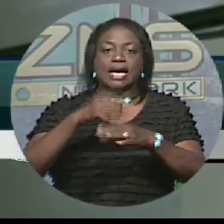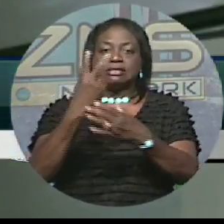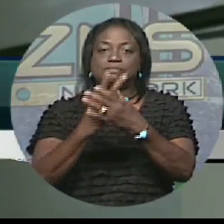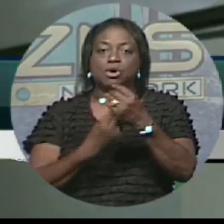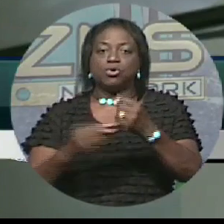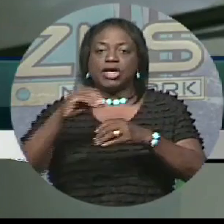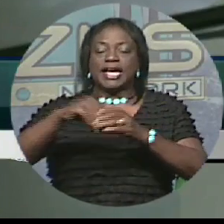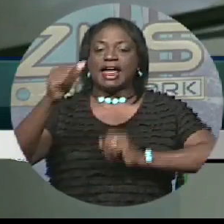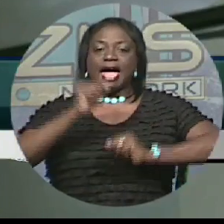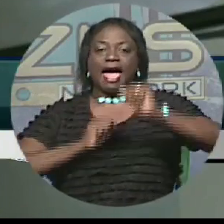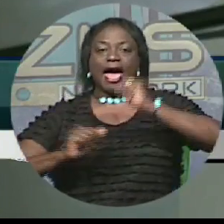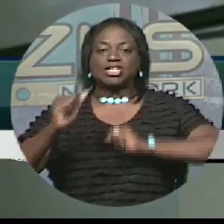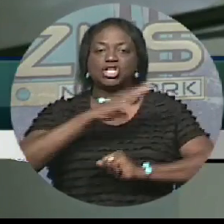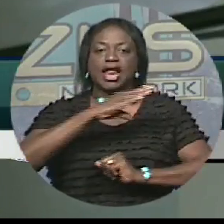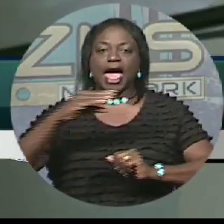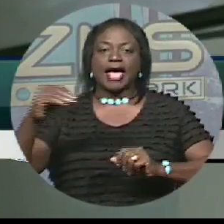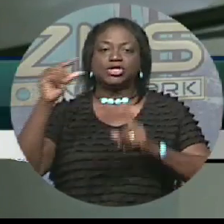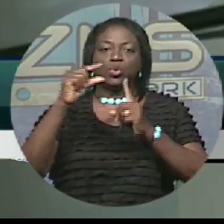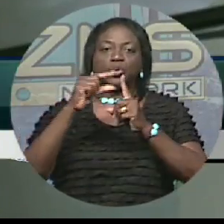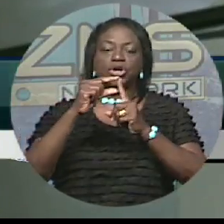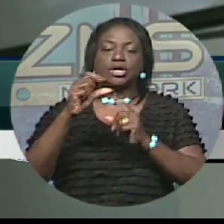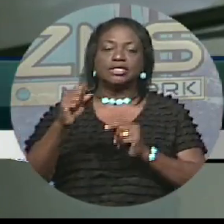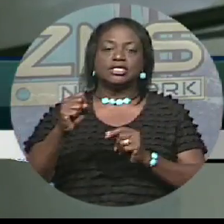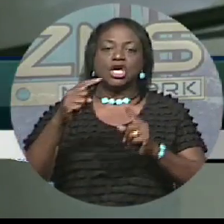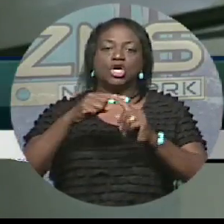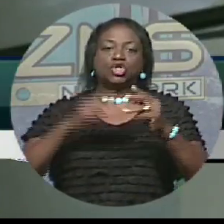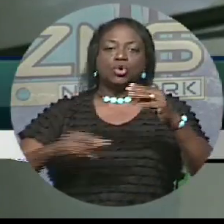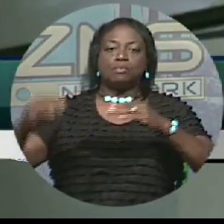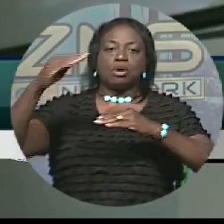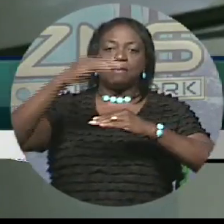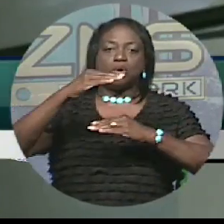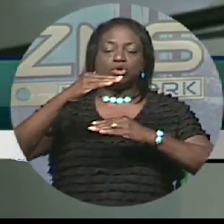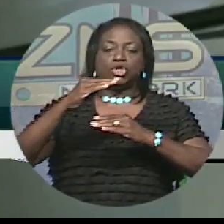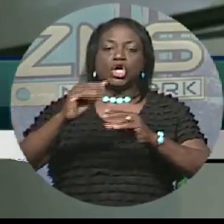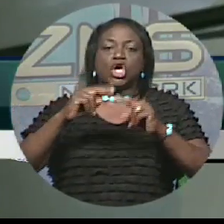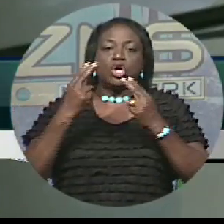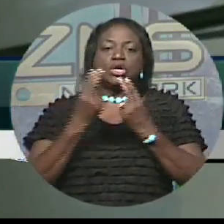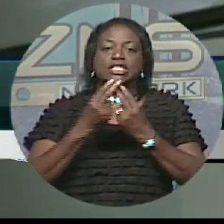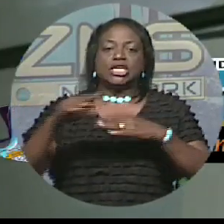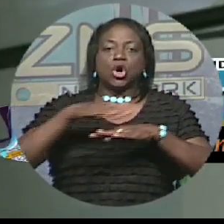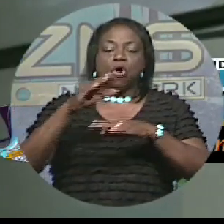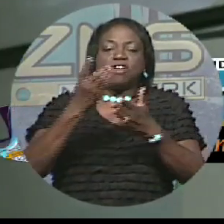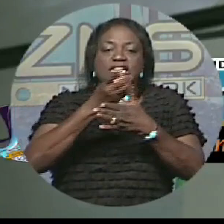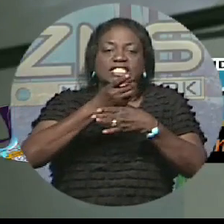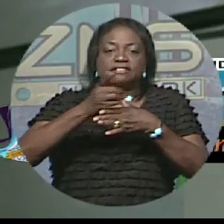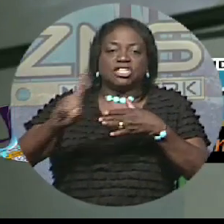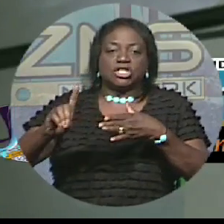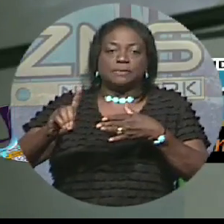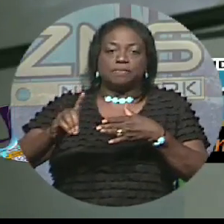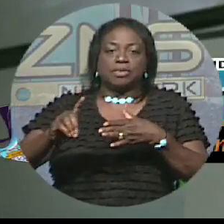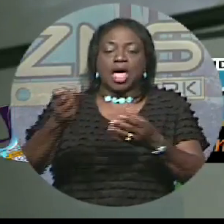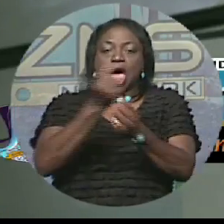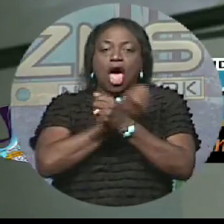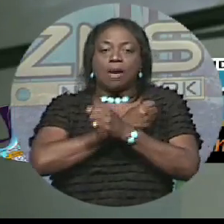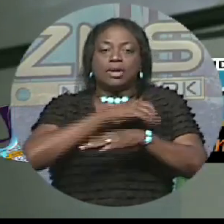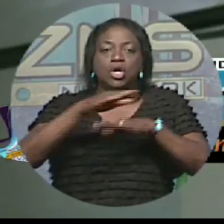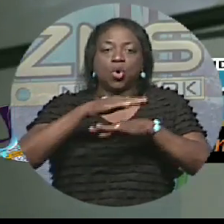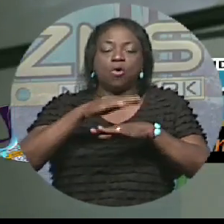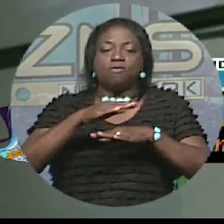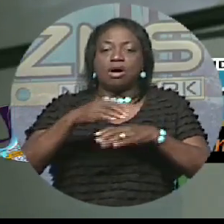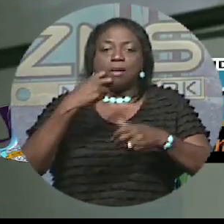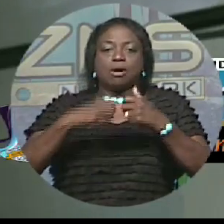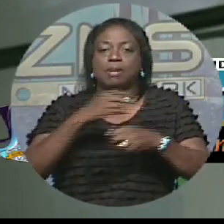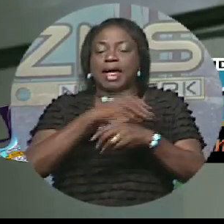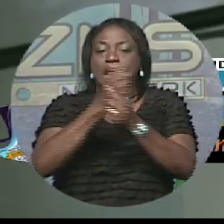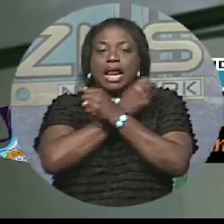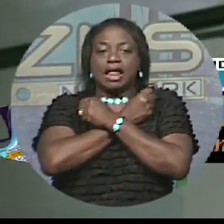in action and in word, to promote unity over division, harmony over discord,